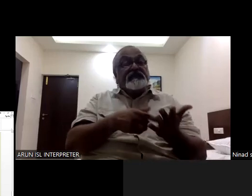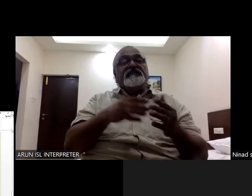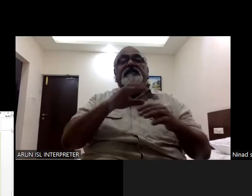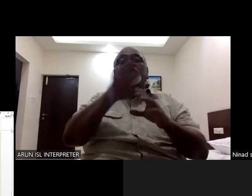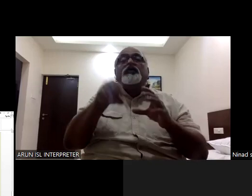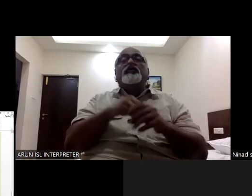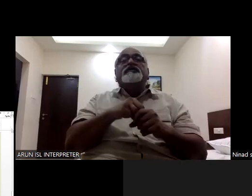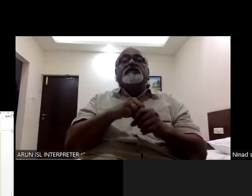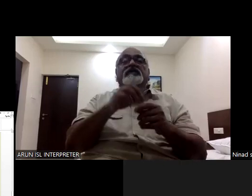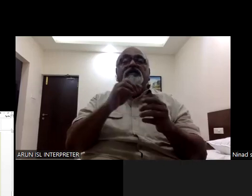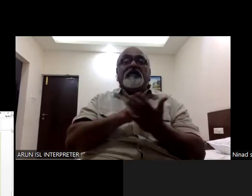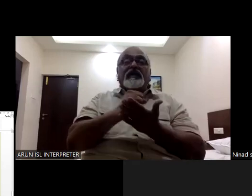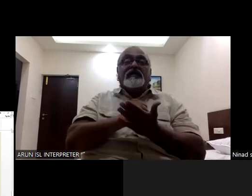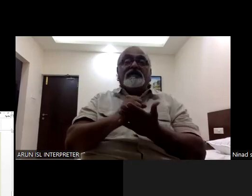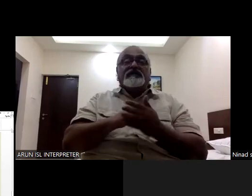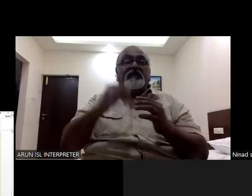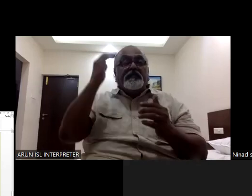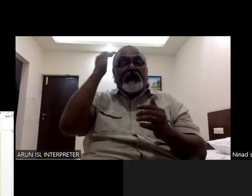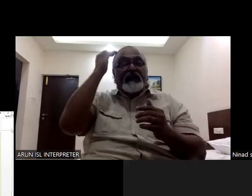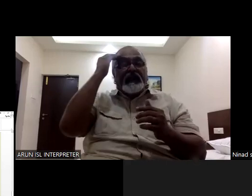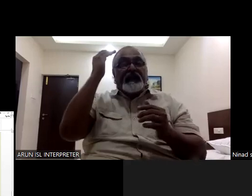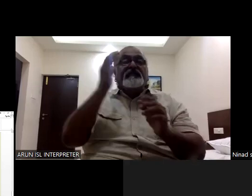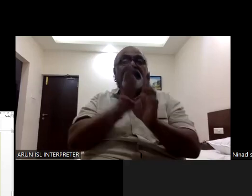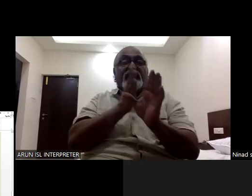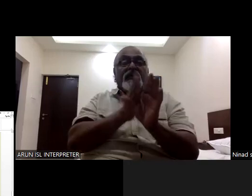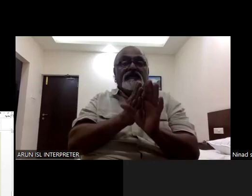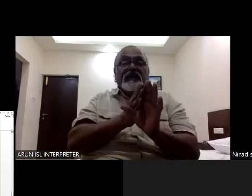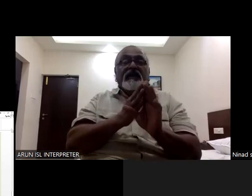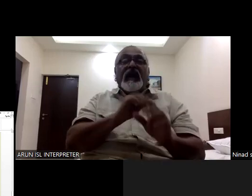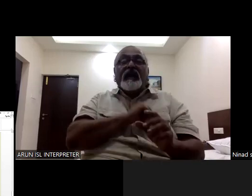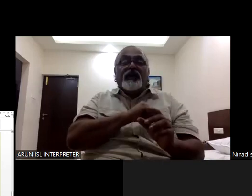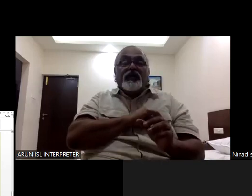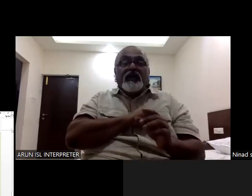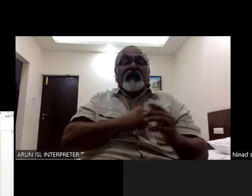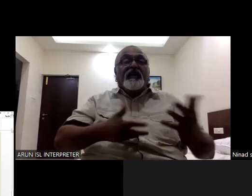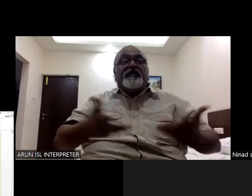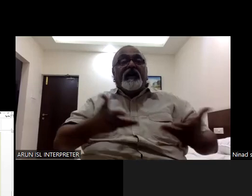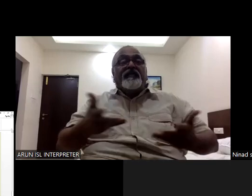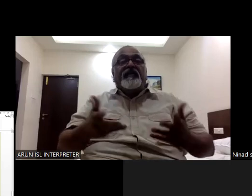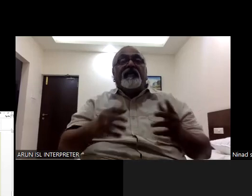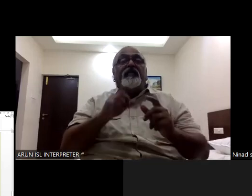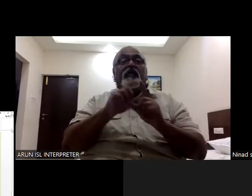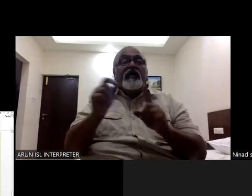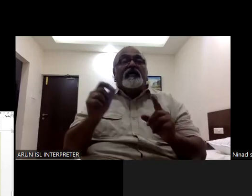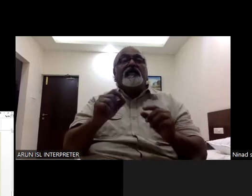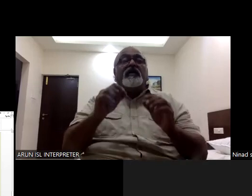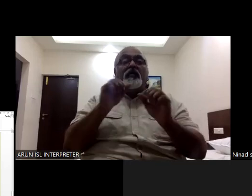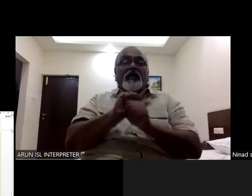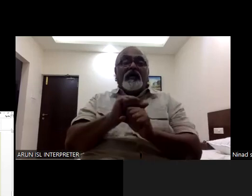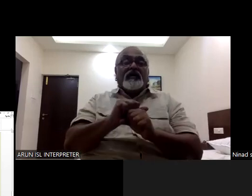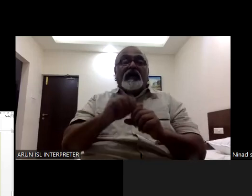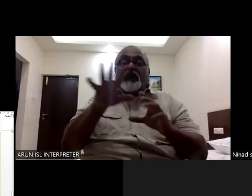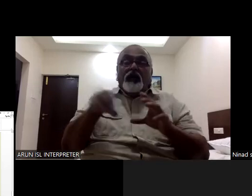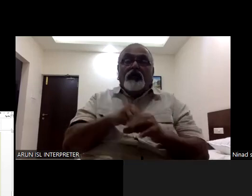you have to practice mentally, psychologically, physically, attitudinally, behaviorally, in order to be an individual